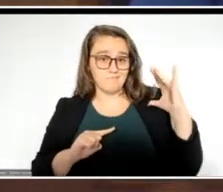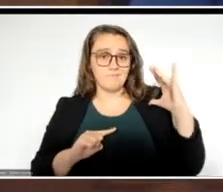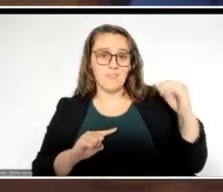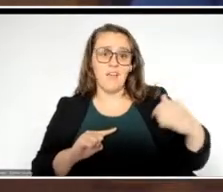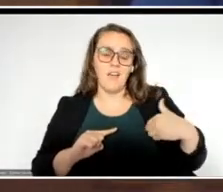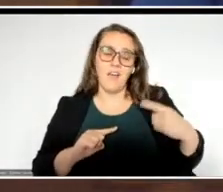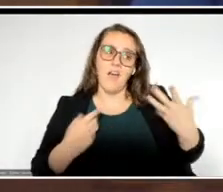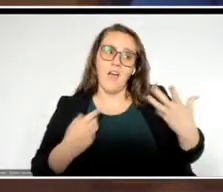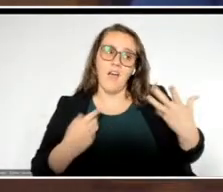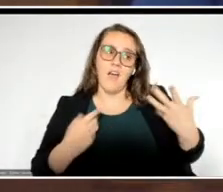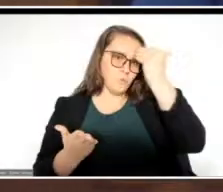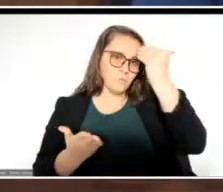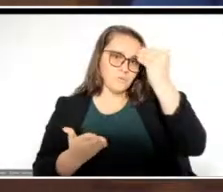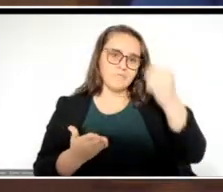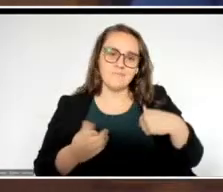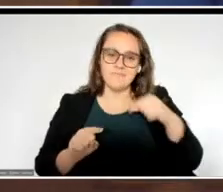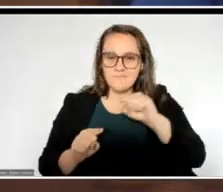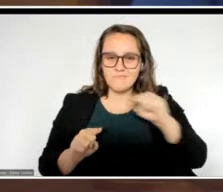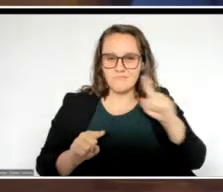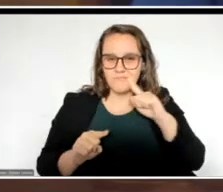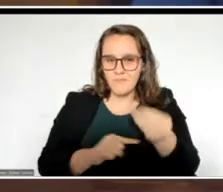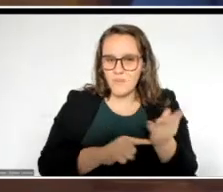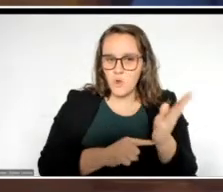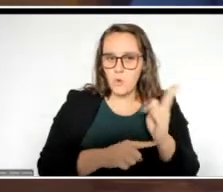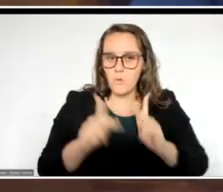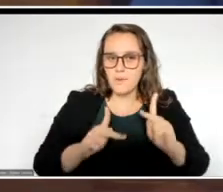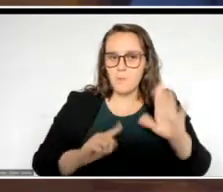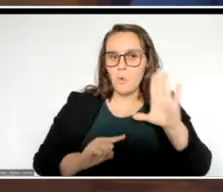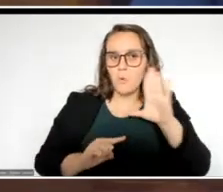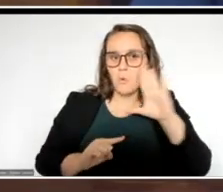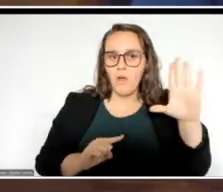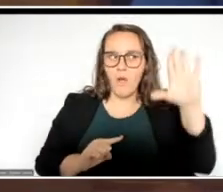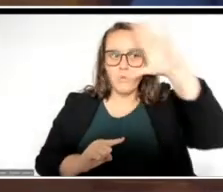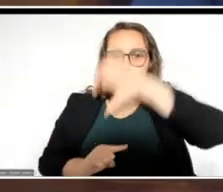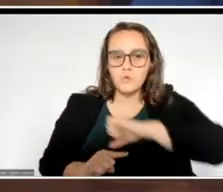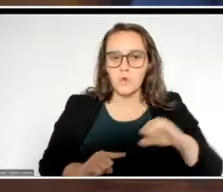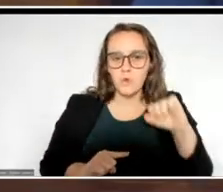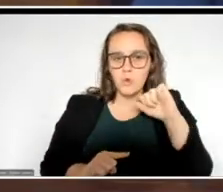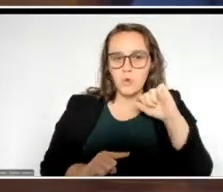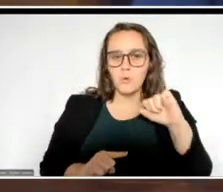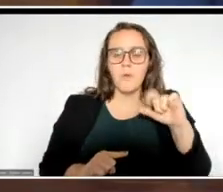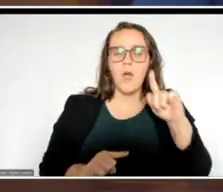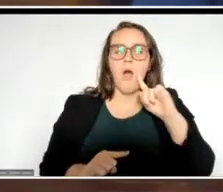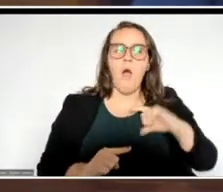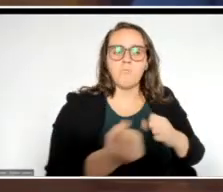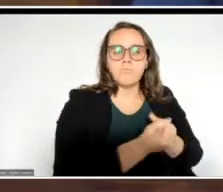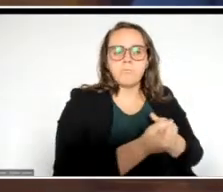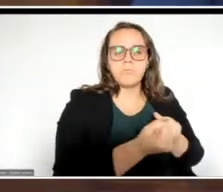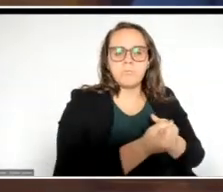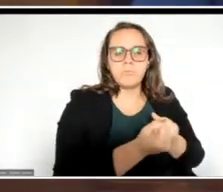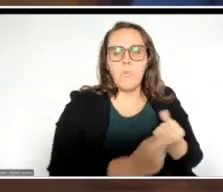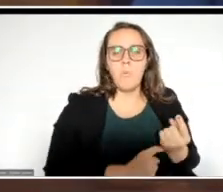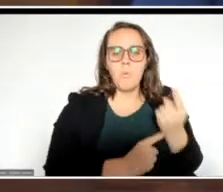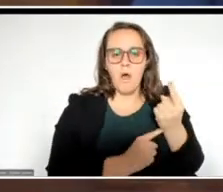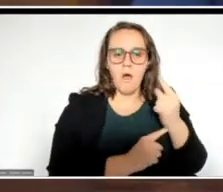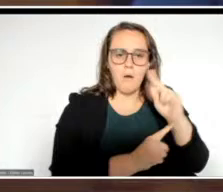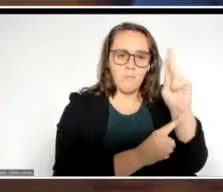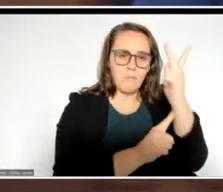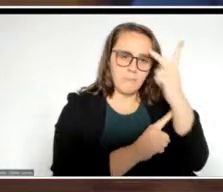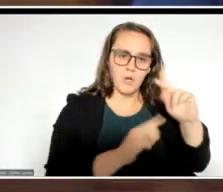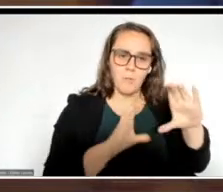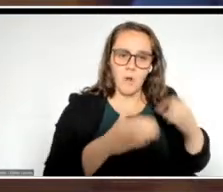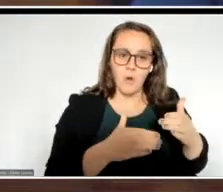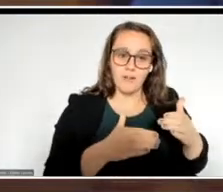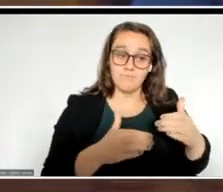the committee's investigation was a partisan exercise. That's why I asked those who were skeptical of our